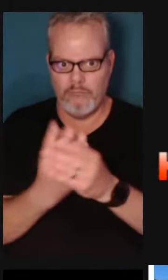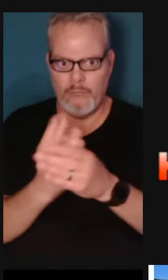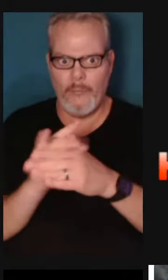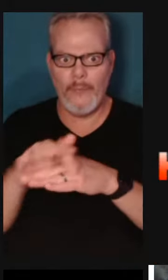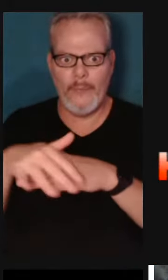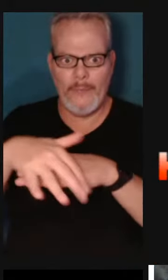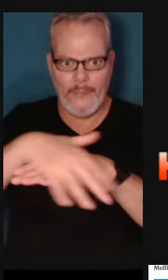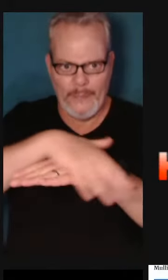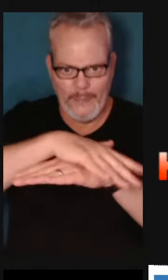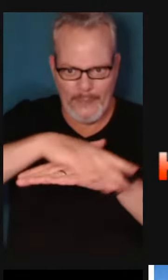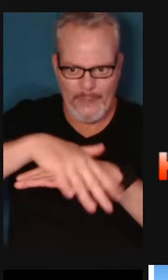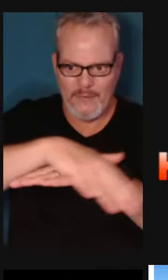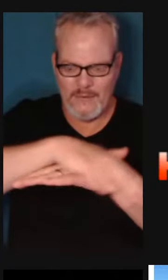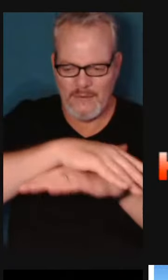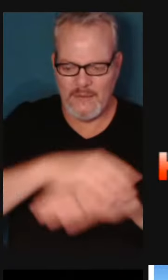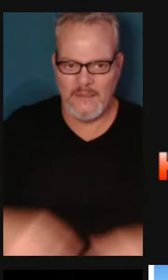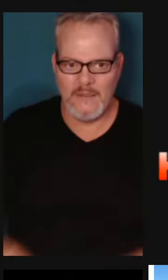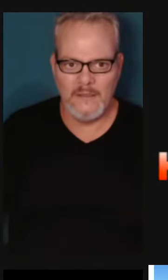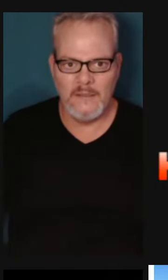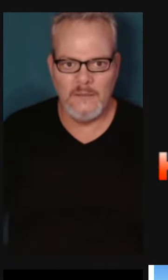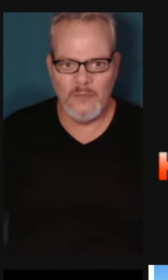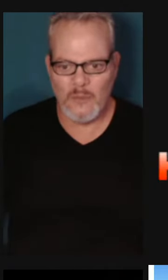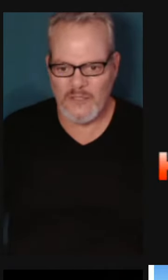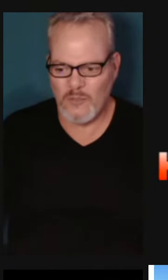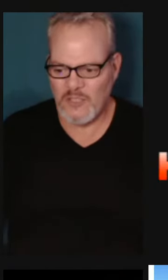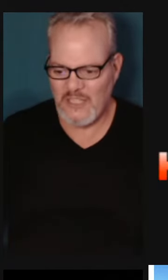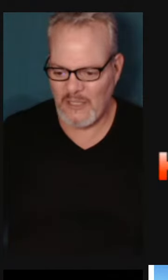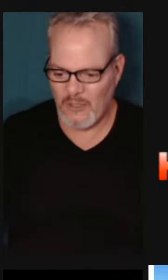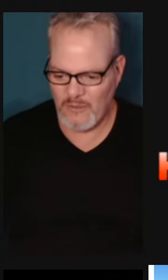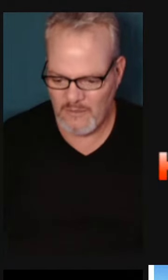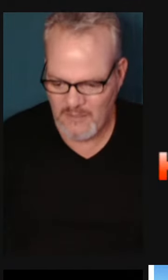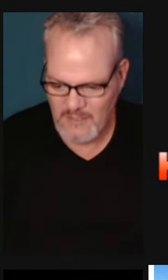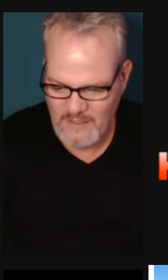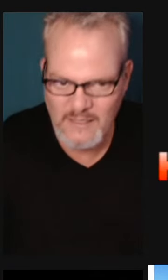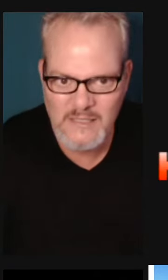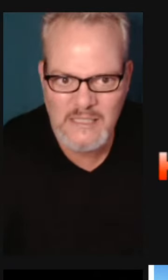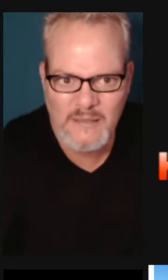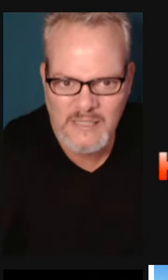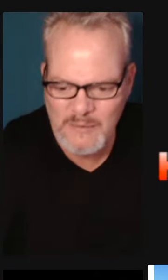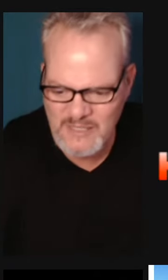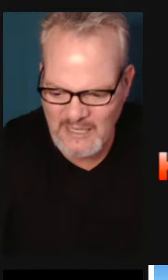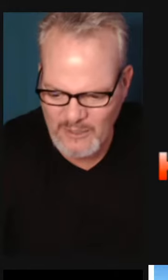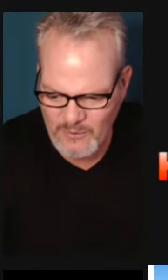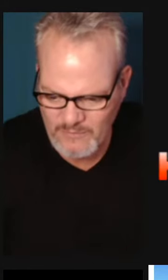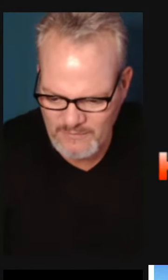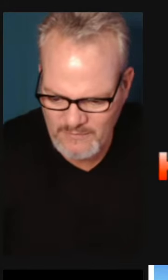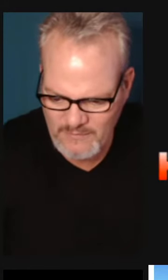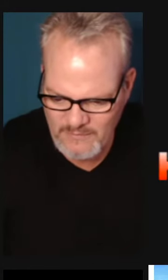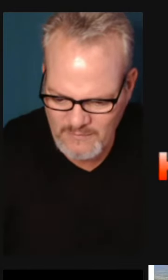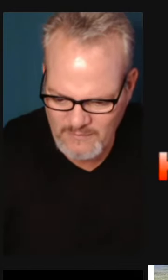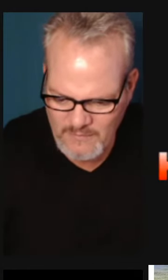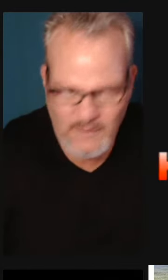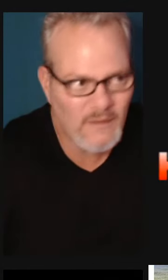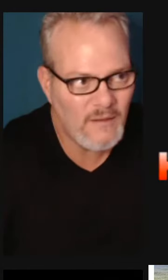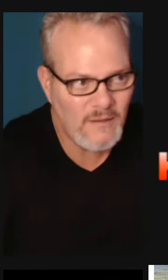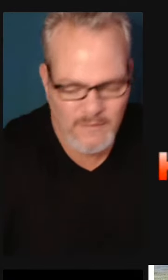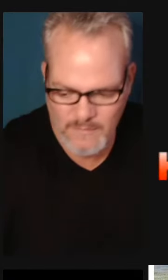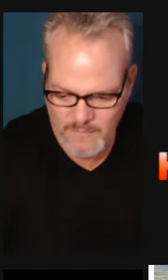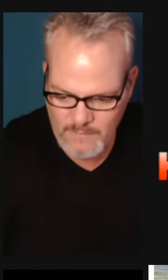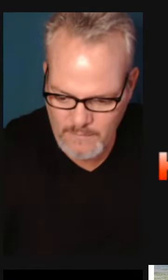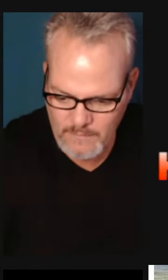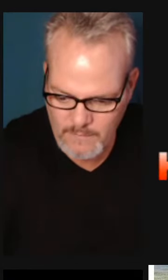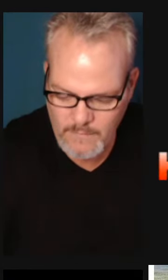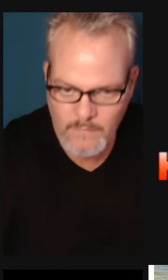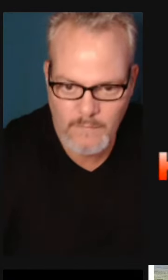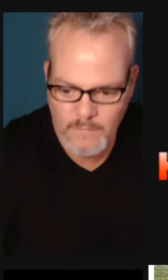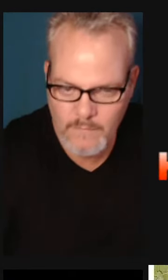interesting thing that they're noting there. They do include another image here, Maunaloa, Mauna Kea, and Kīlauea here in the